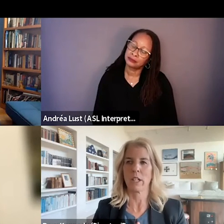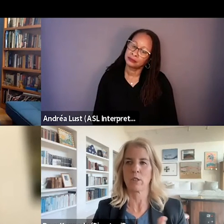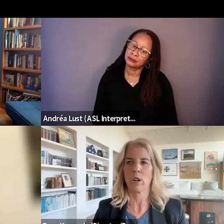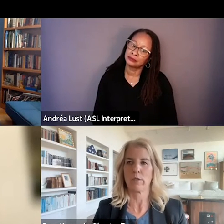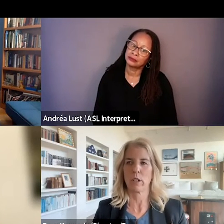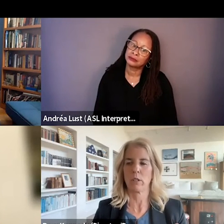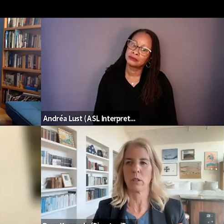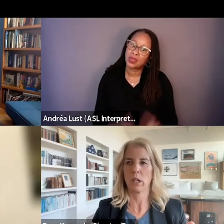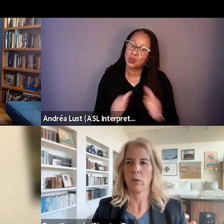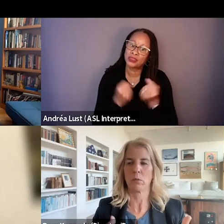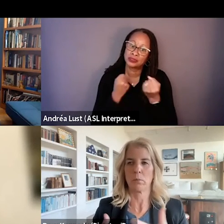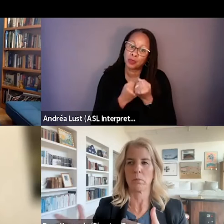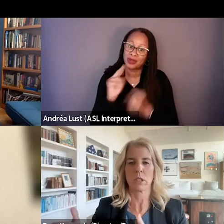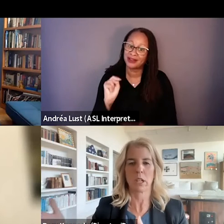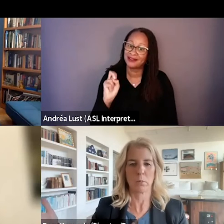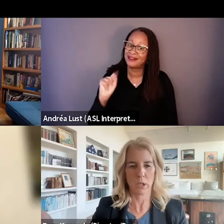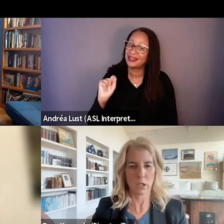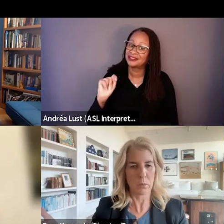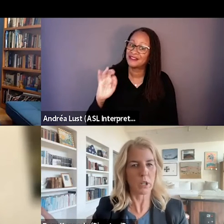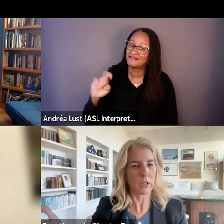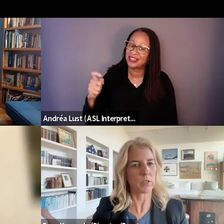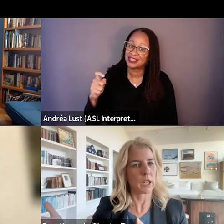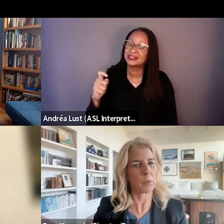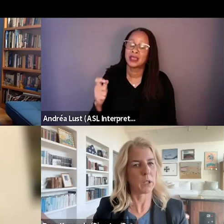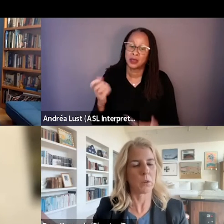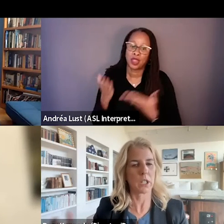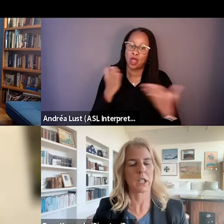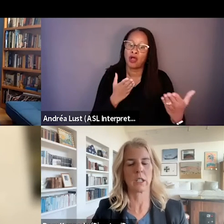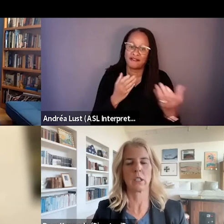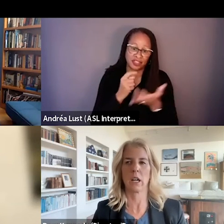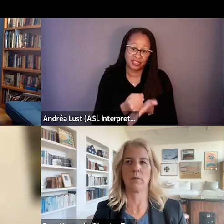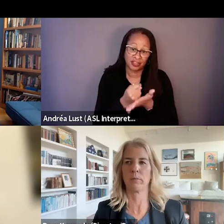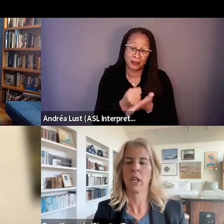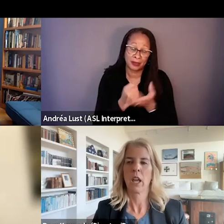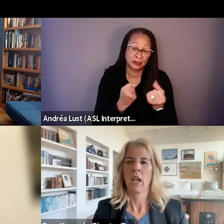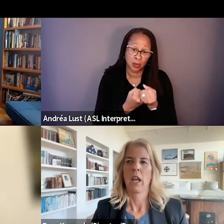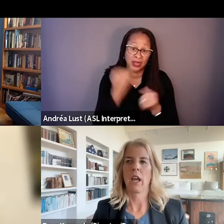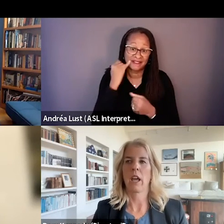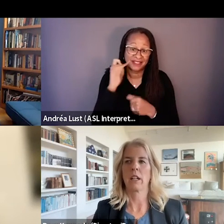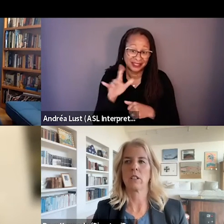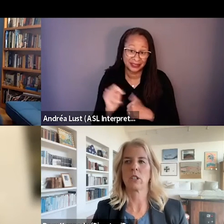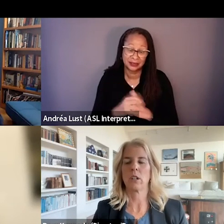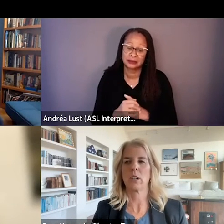of Netflix, offered, you know, some therapeutic support for anybody who watched it.